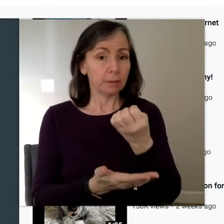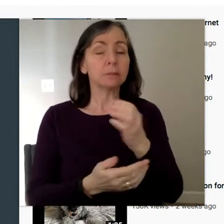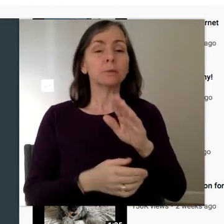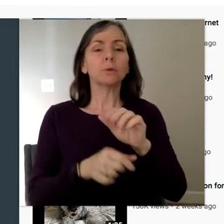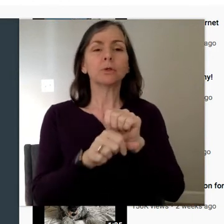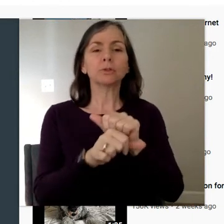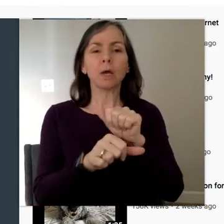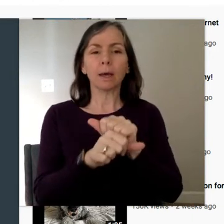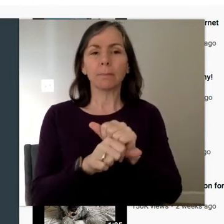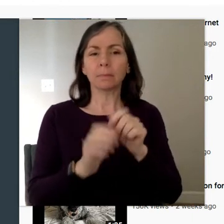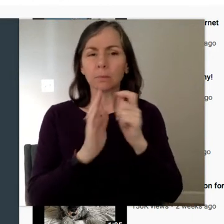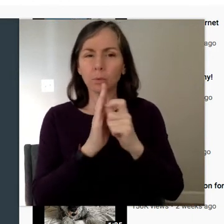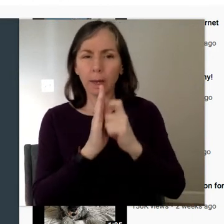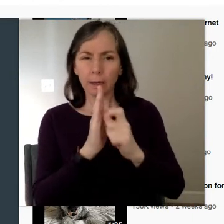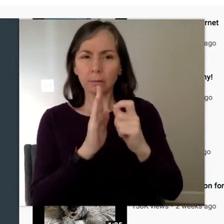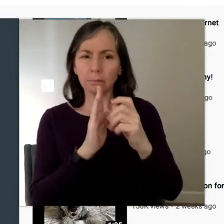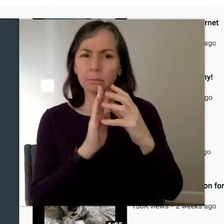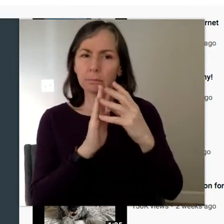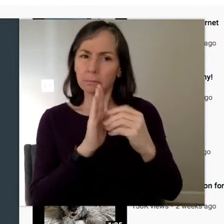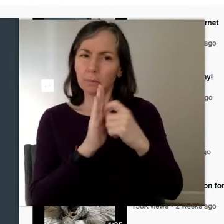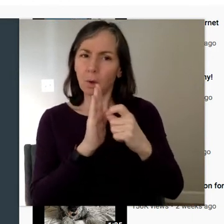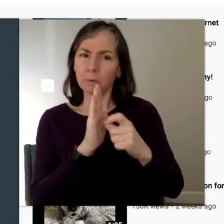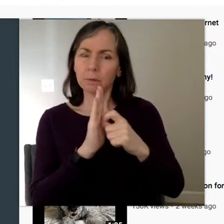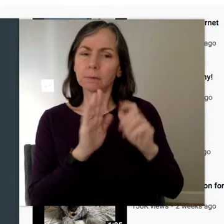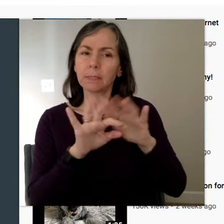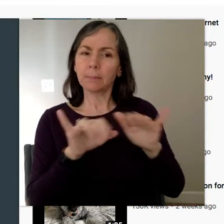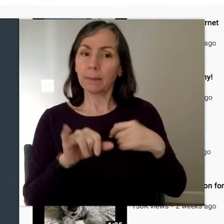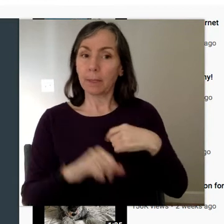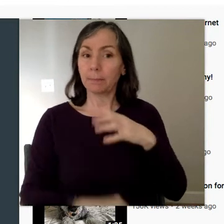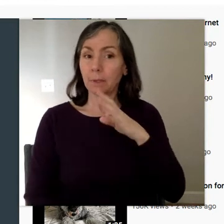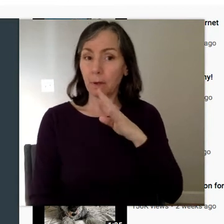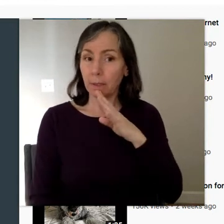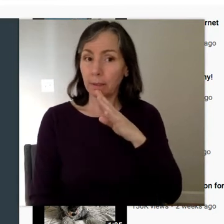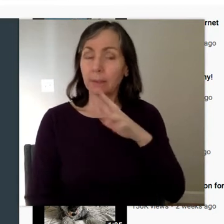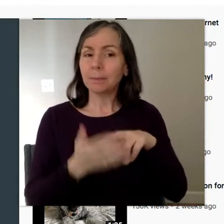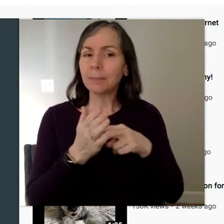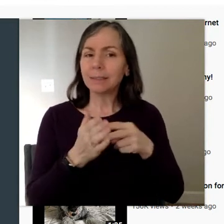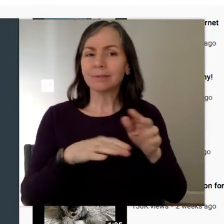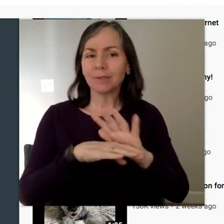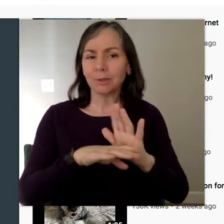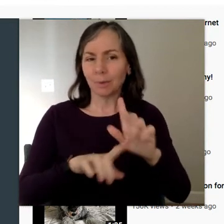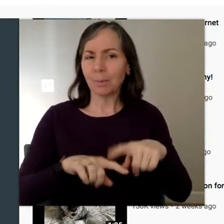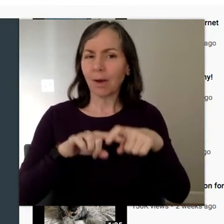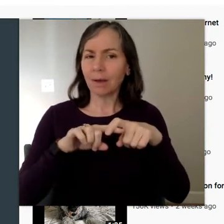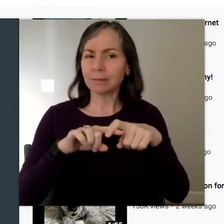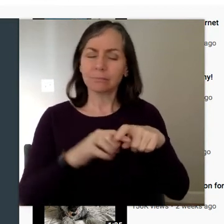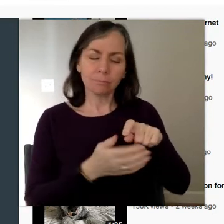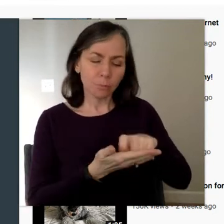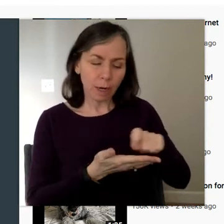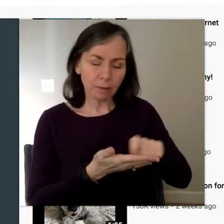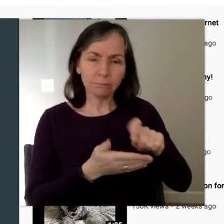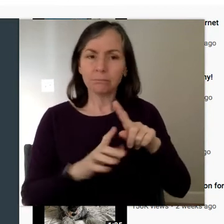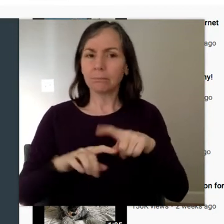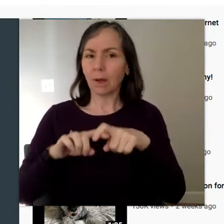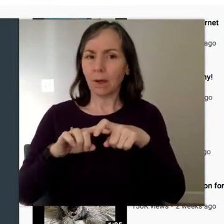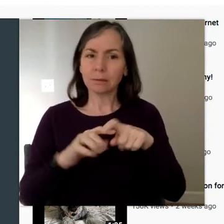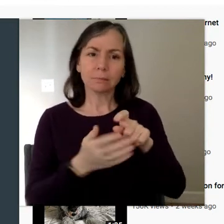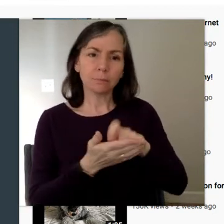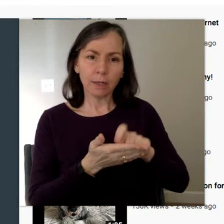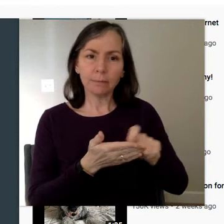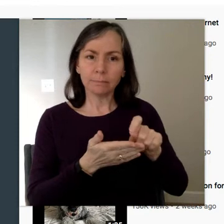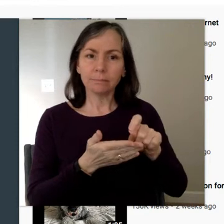it down notes as I'm speaking. So you should pause the video so you have time to copy everything down, because